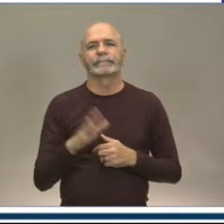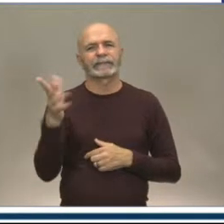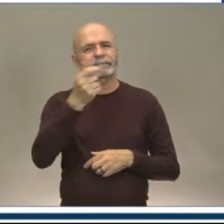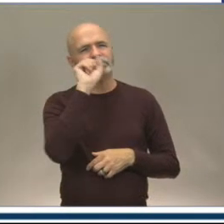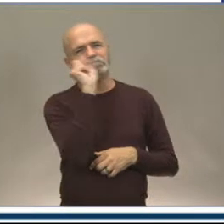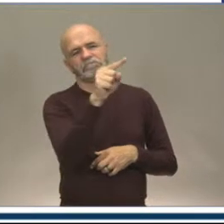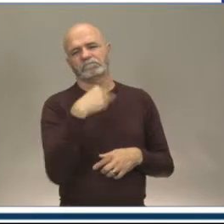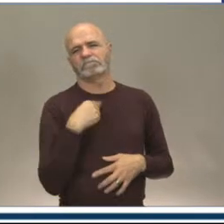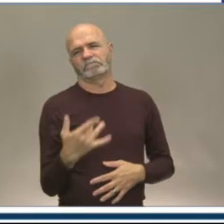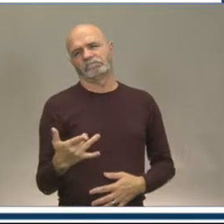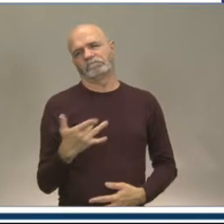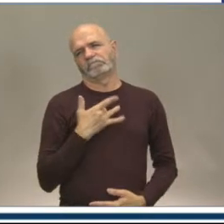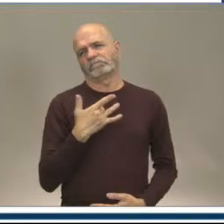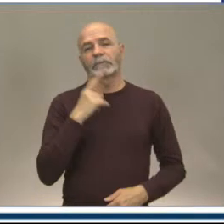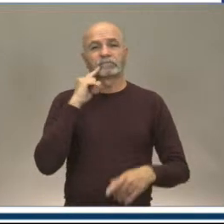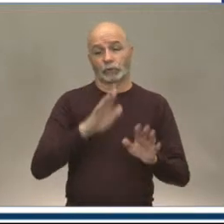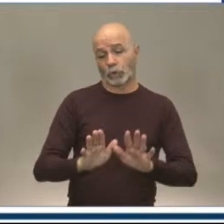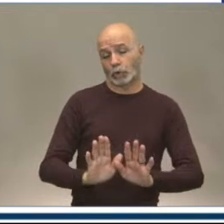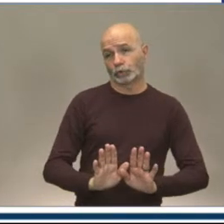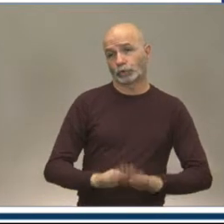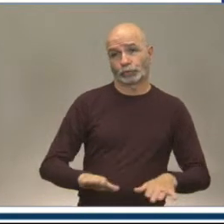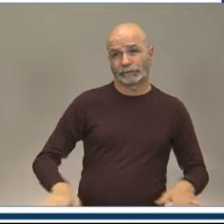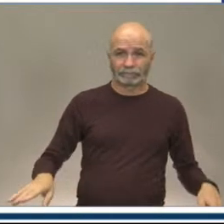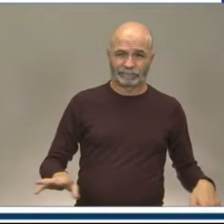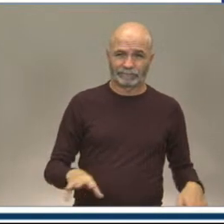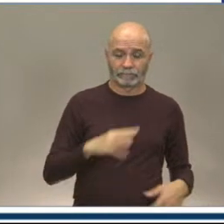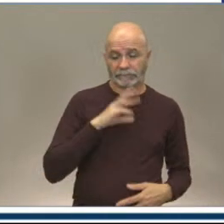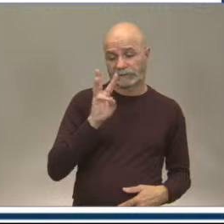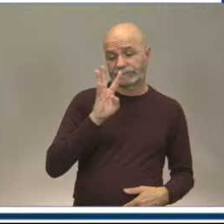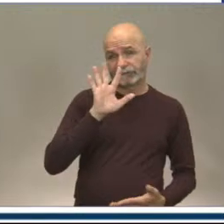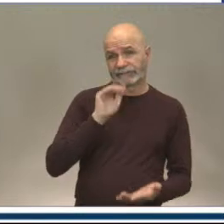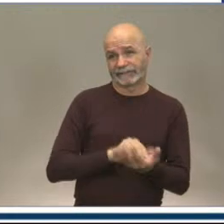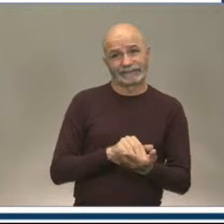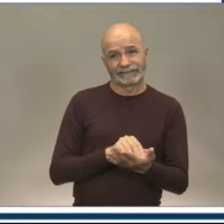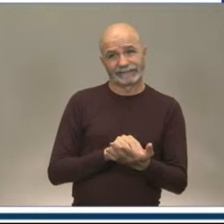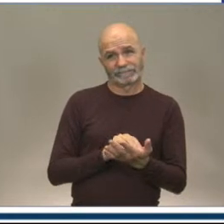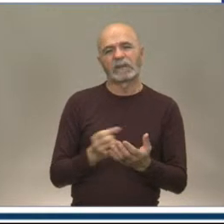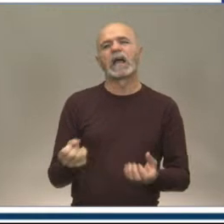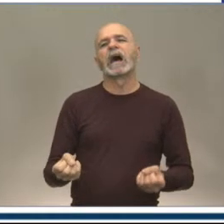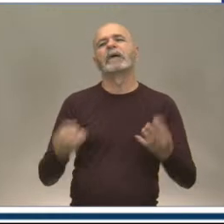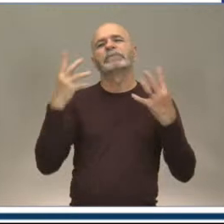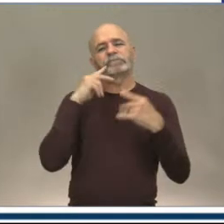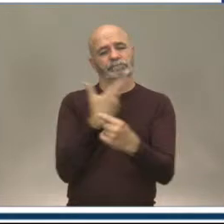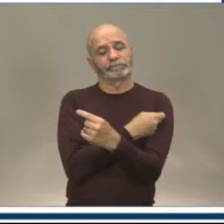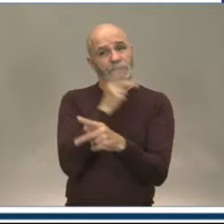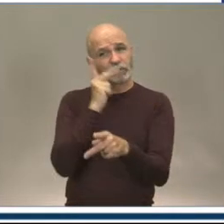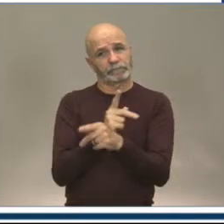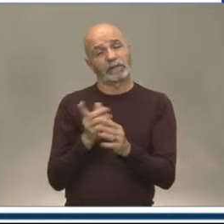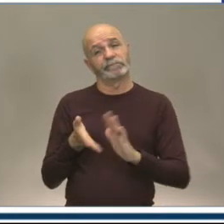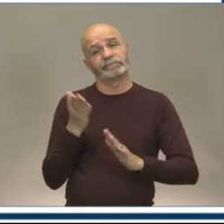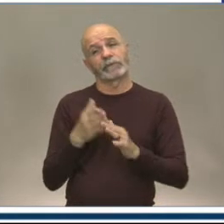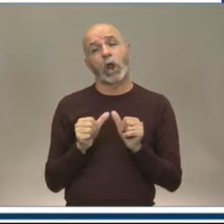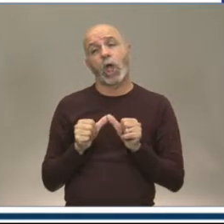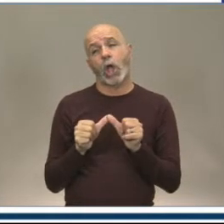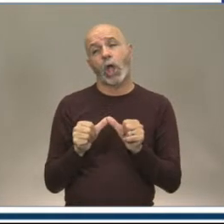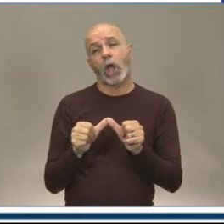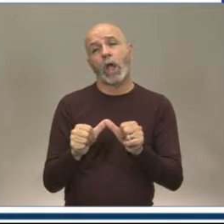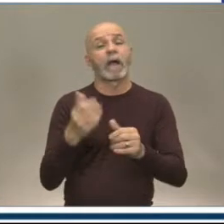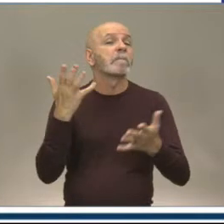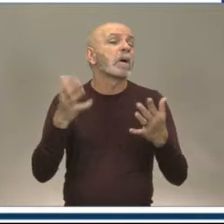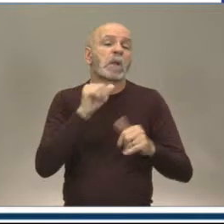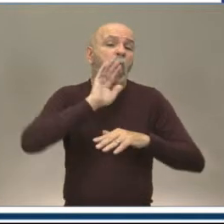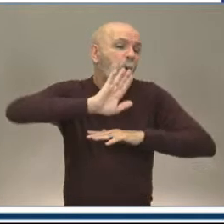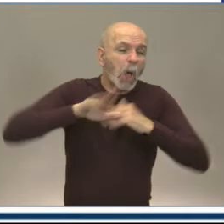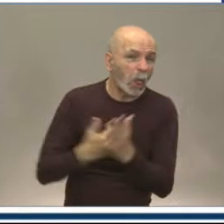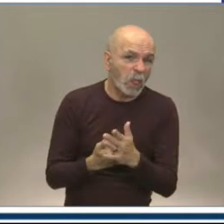to vaccinate of those 65,000 kids? Or obviously not all of them are going to get vaccinated, but the vast majority, I would